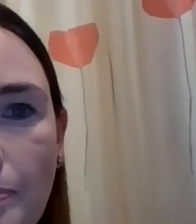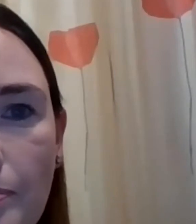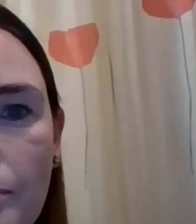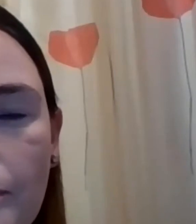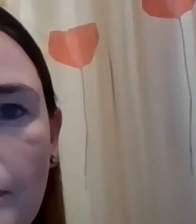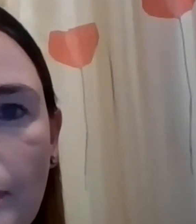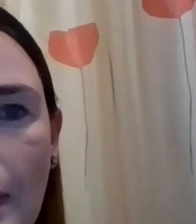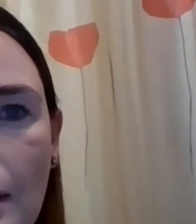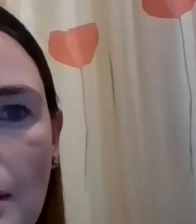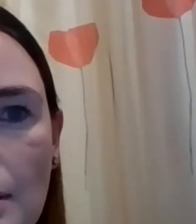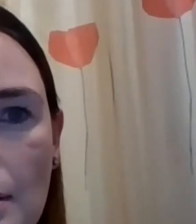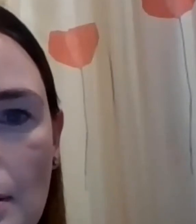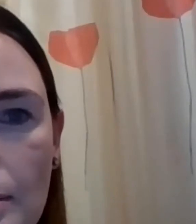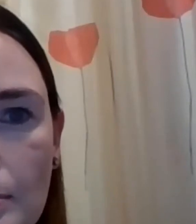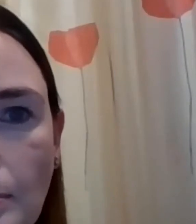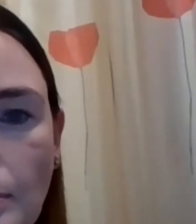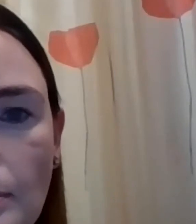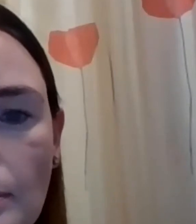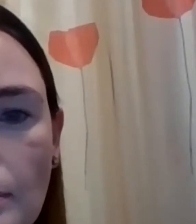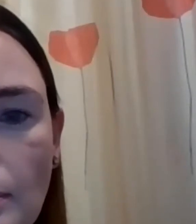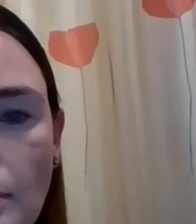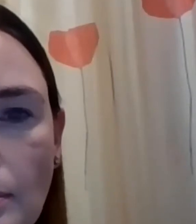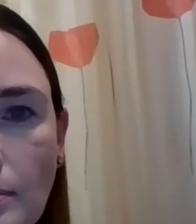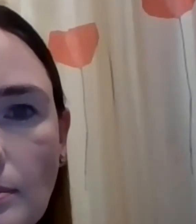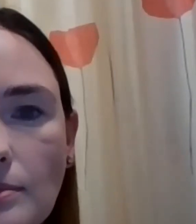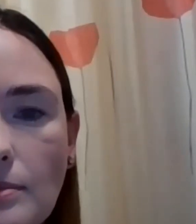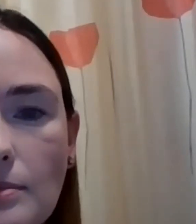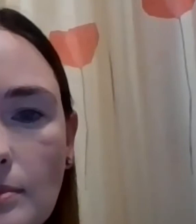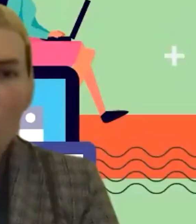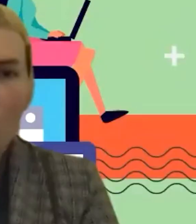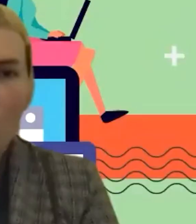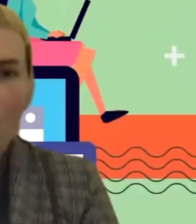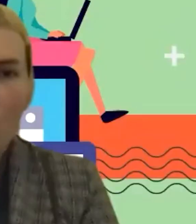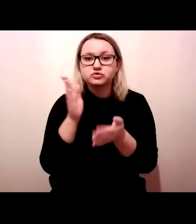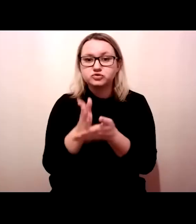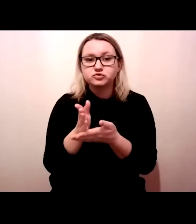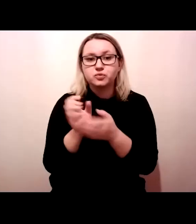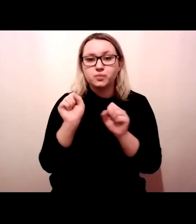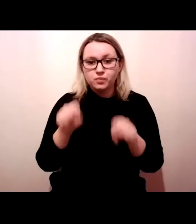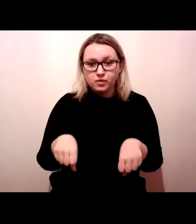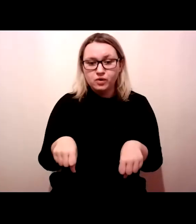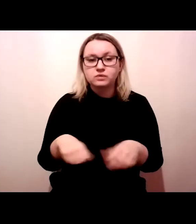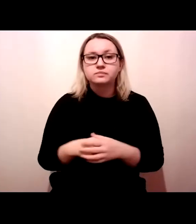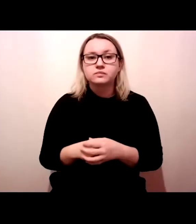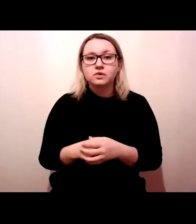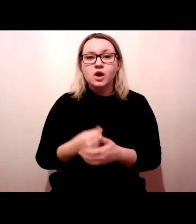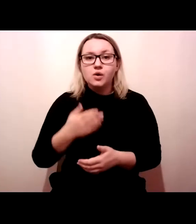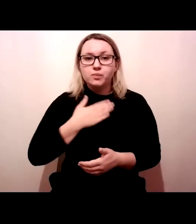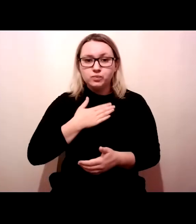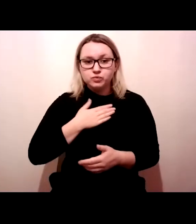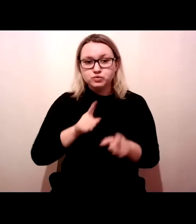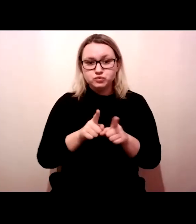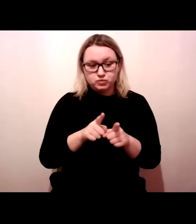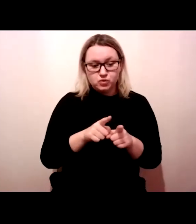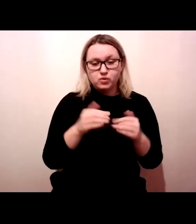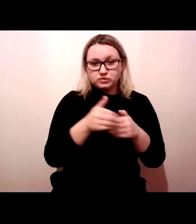should contact? The simplest way would be to visit our website and you will be